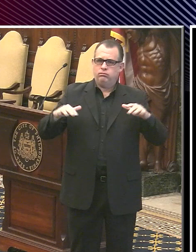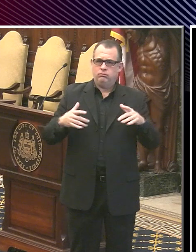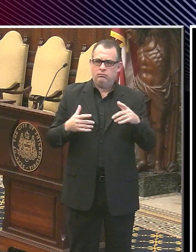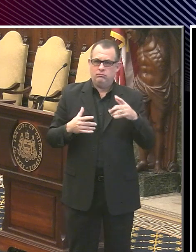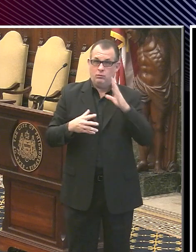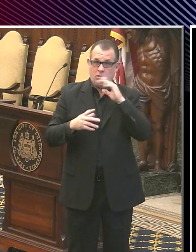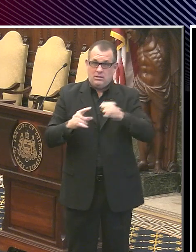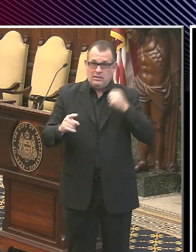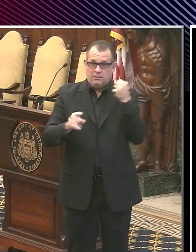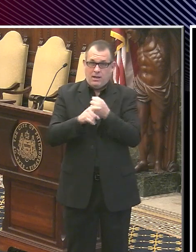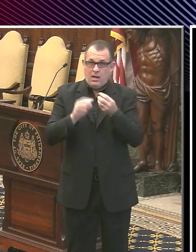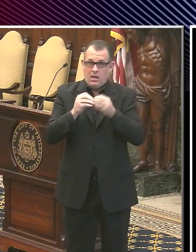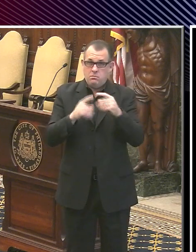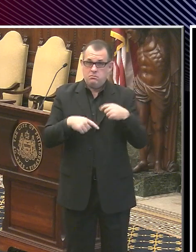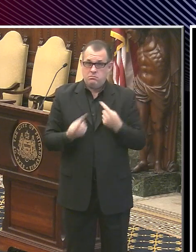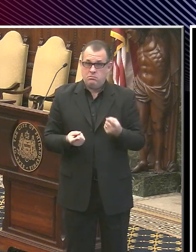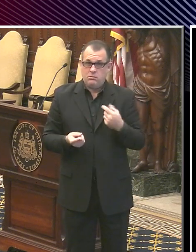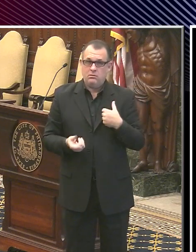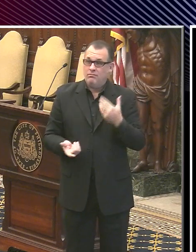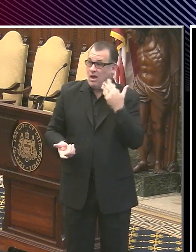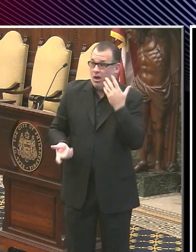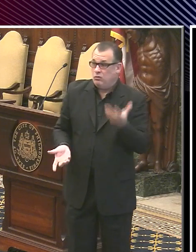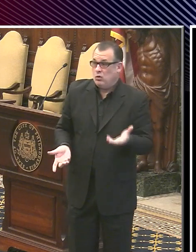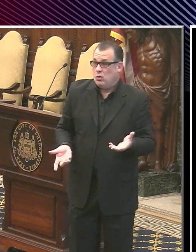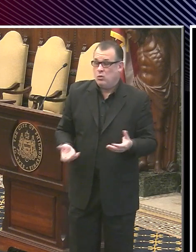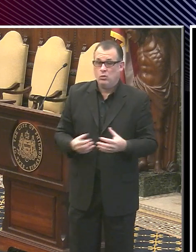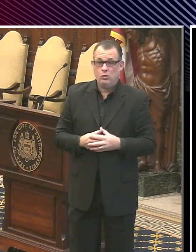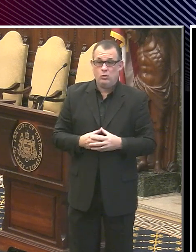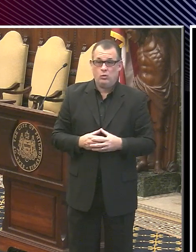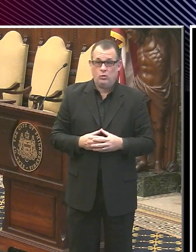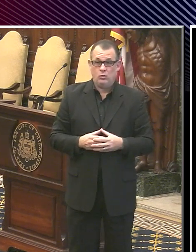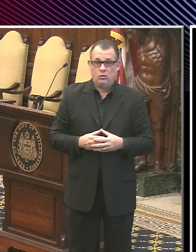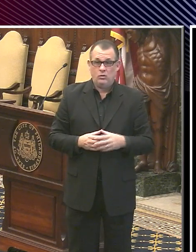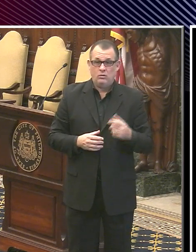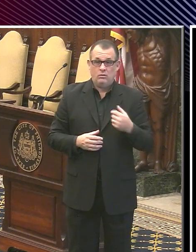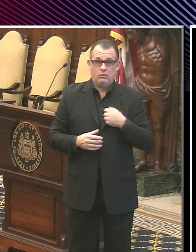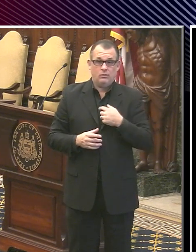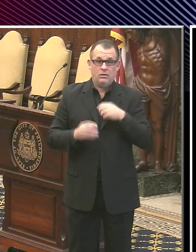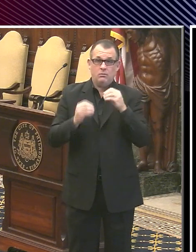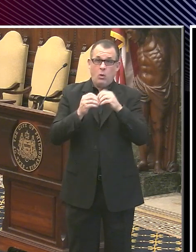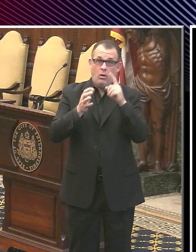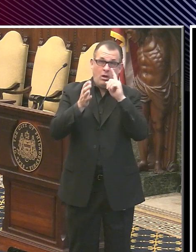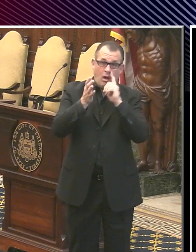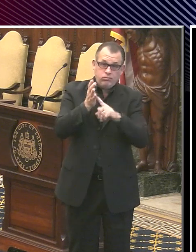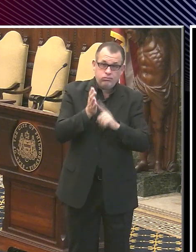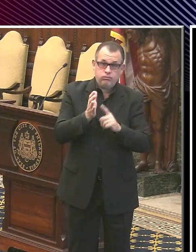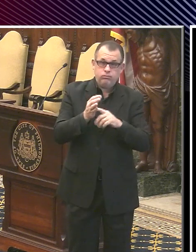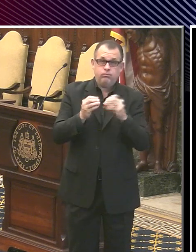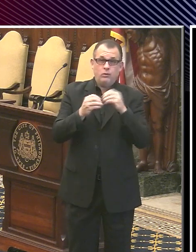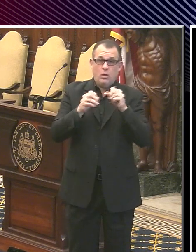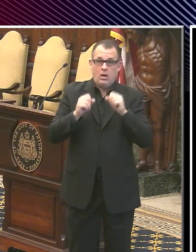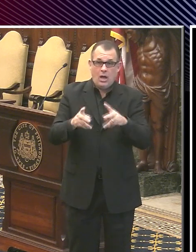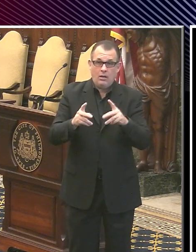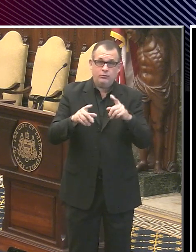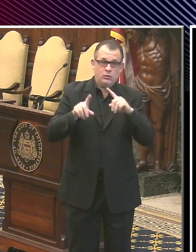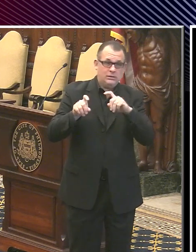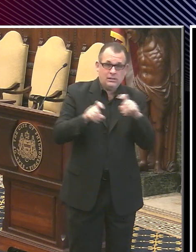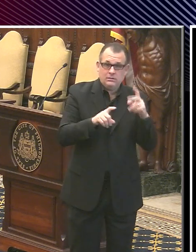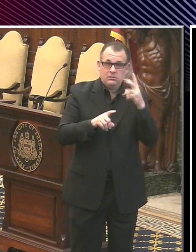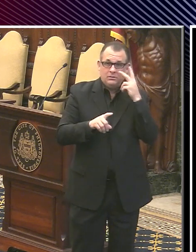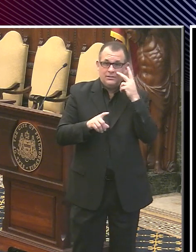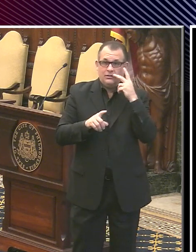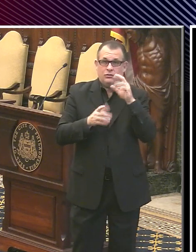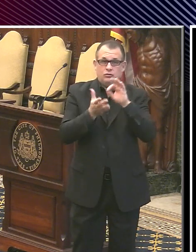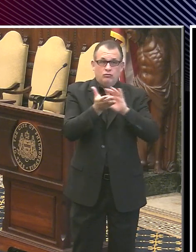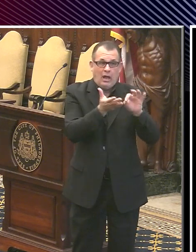don't frankly know at the moment. As we get further on into this and have more opportunity to test and trace, perhaps we'll have a